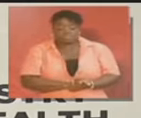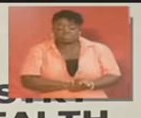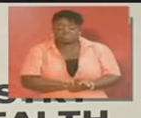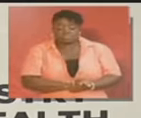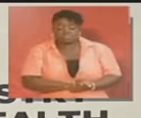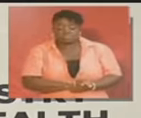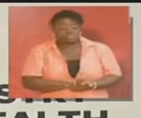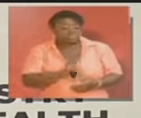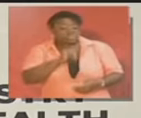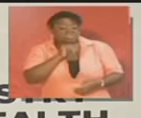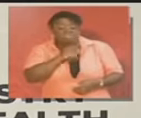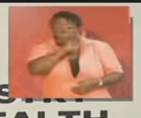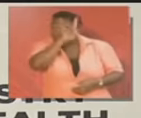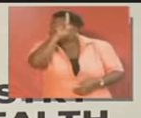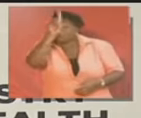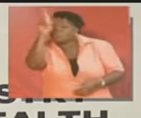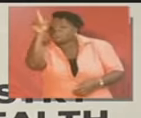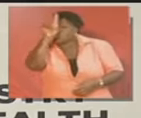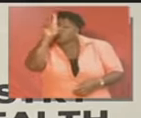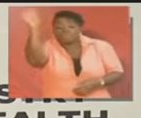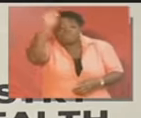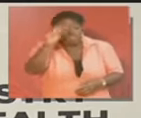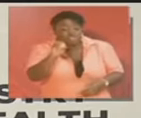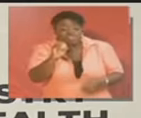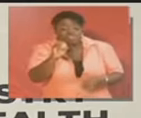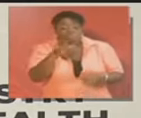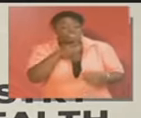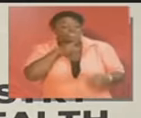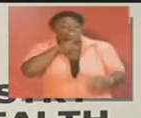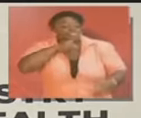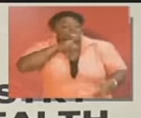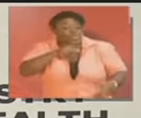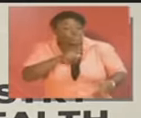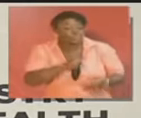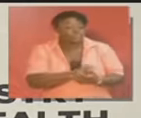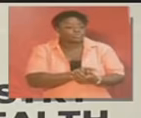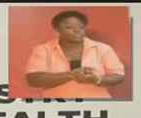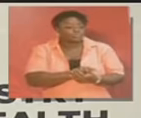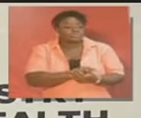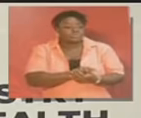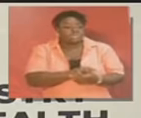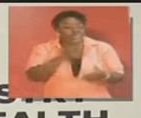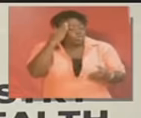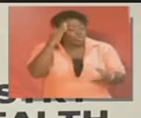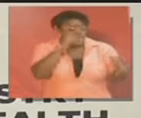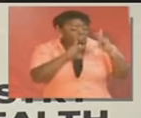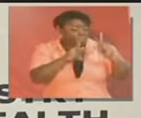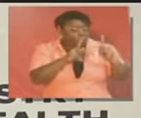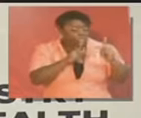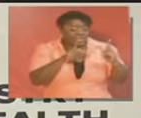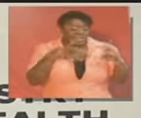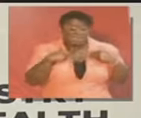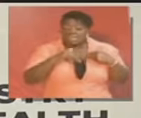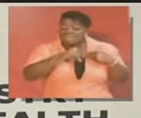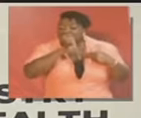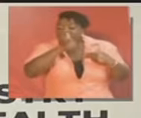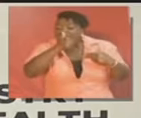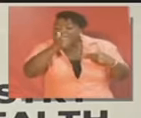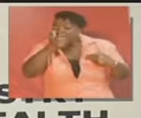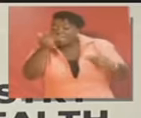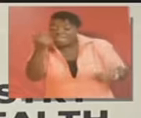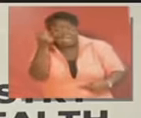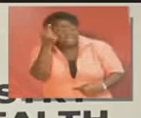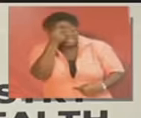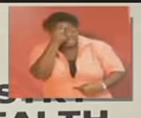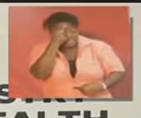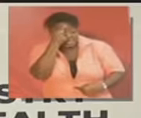not 100% sure. We do know that if individuals are symptomatic for any viral illness, we advise them not